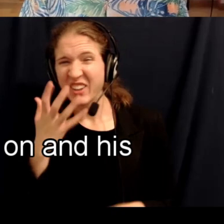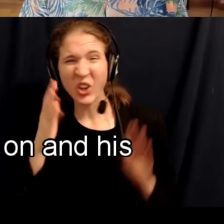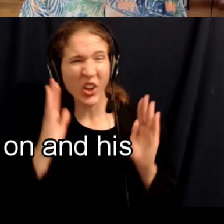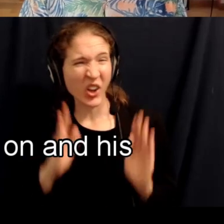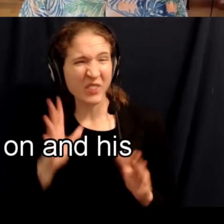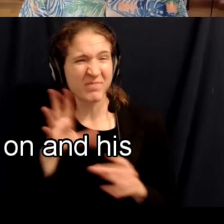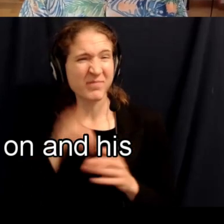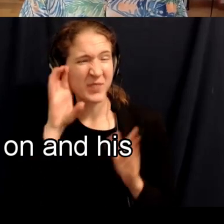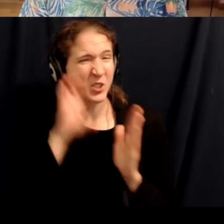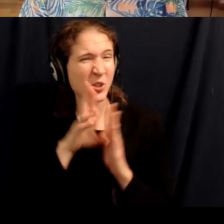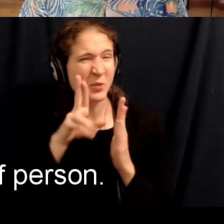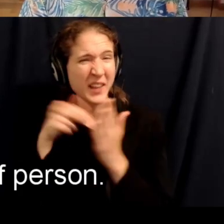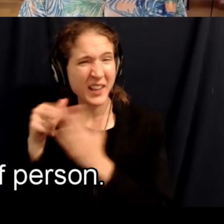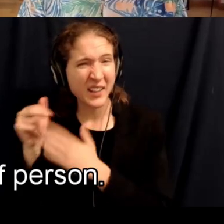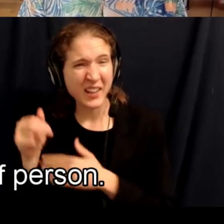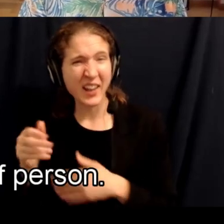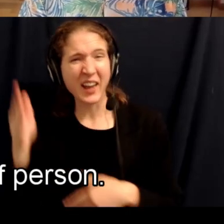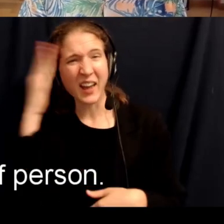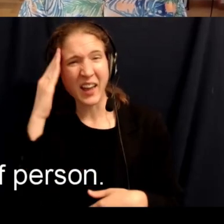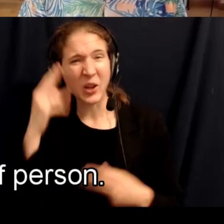with his hat on and his uniform. I said,